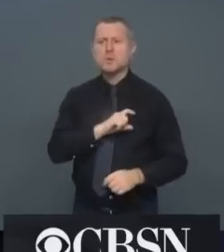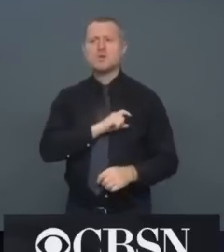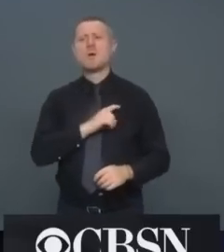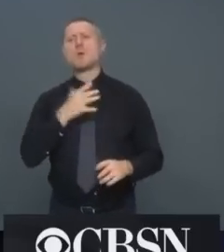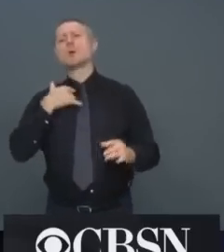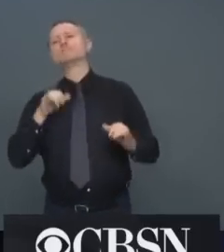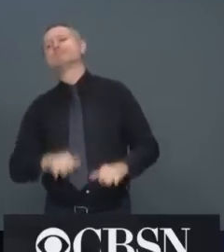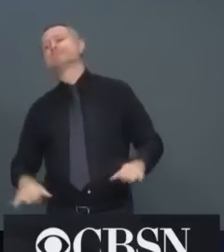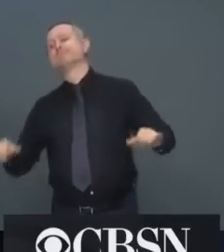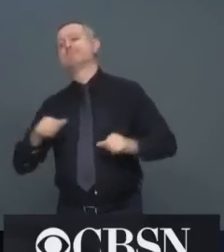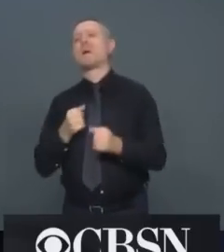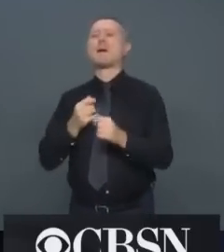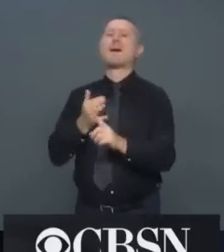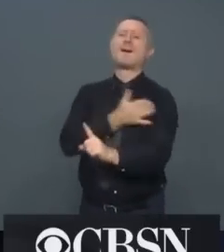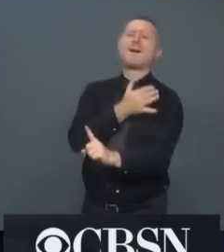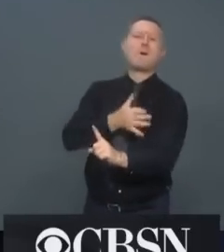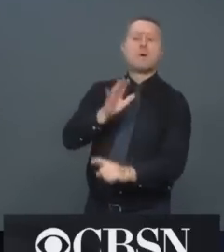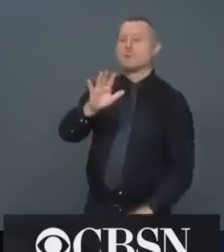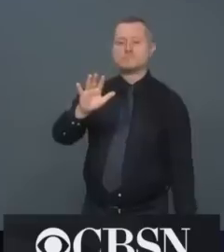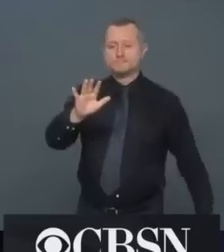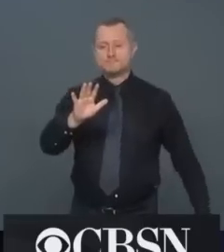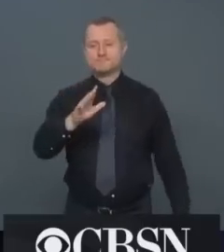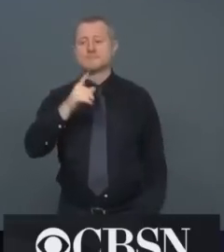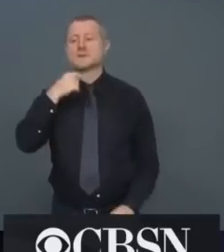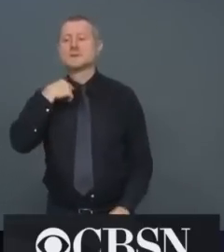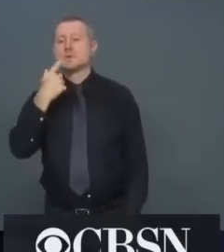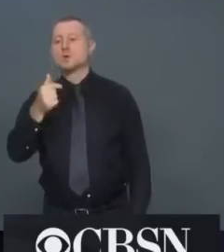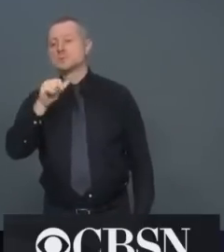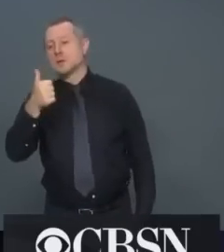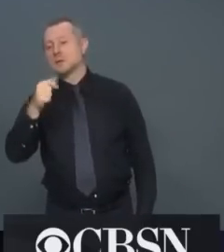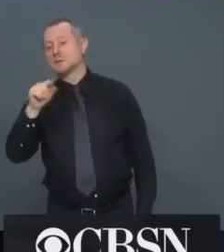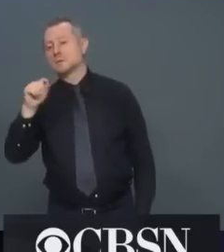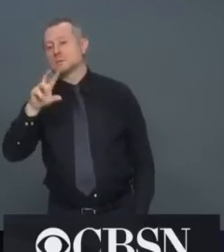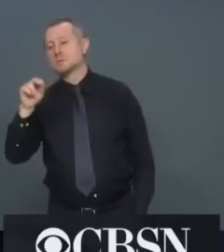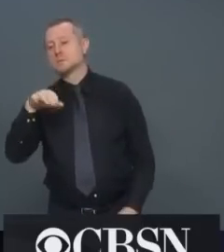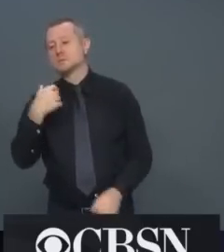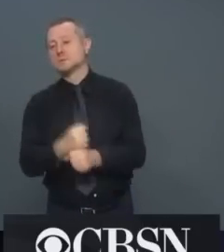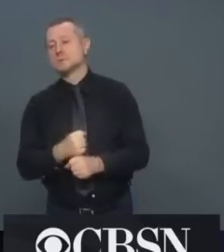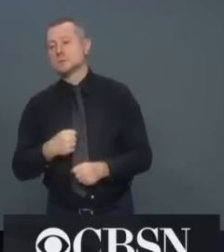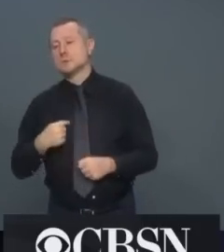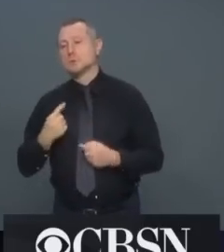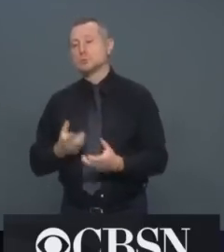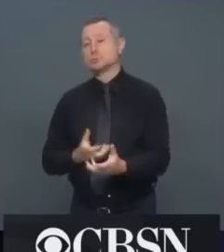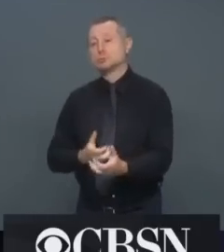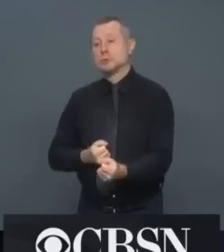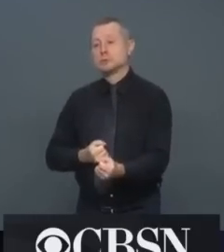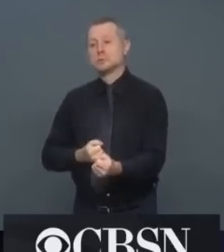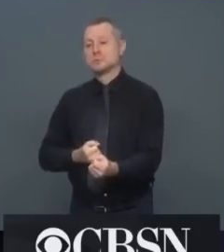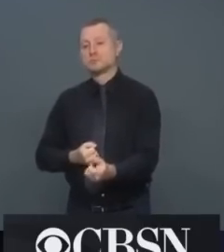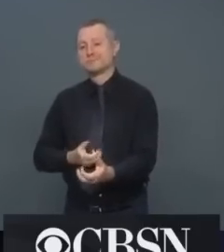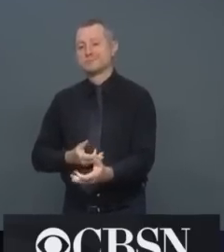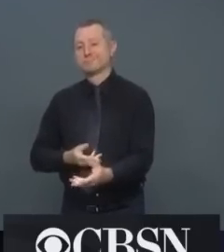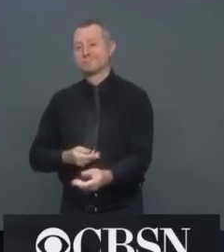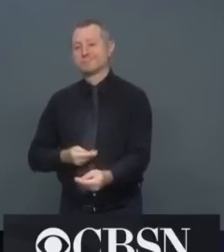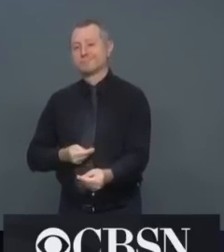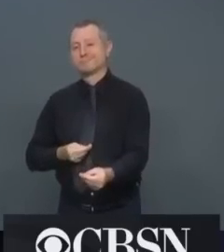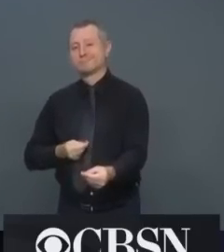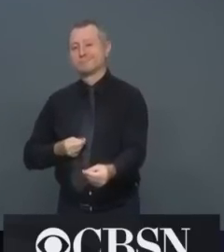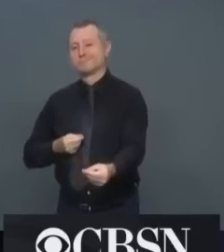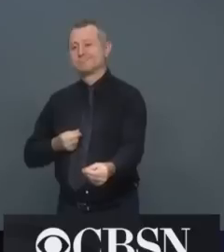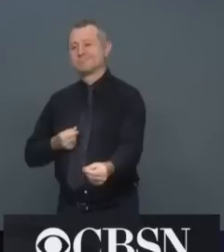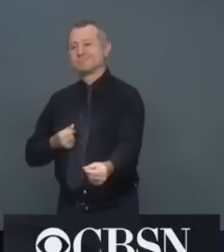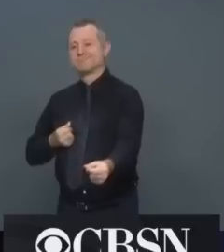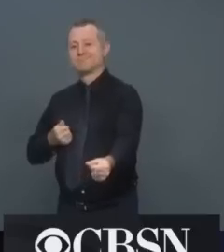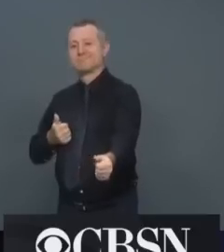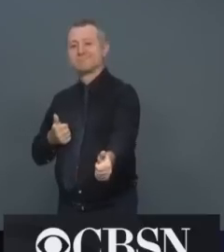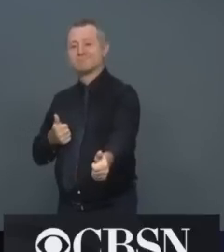But for decades, we've been losing trust and respect. And now we've hit the tipping